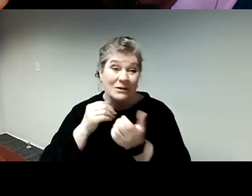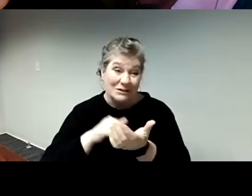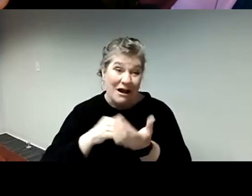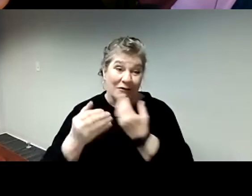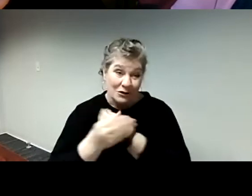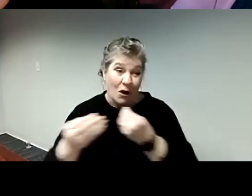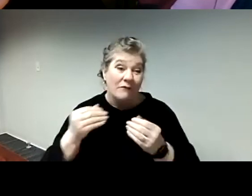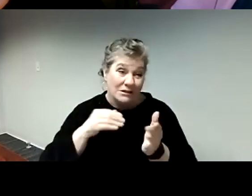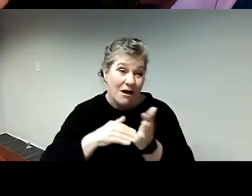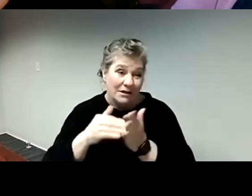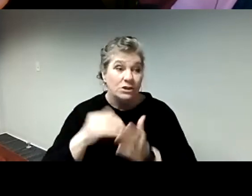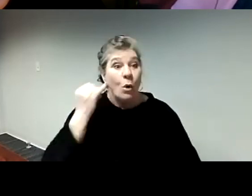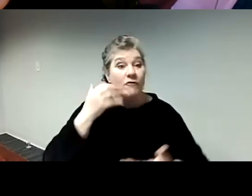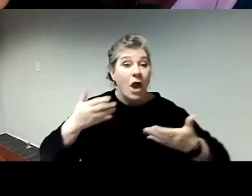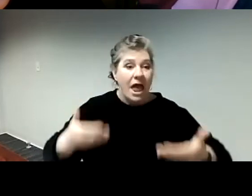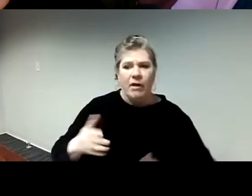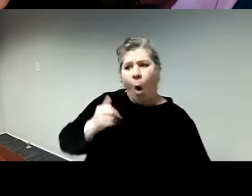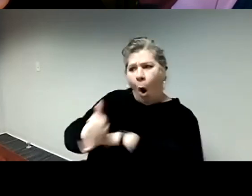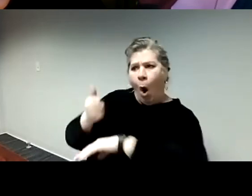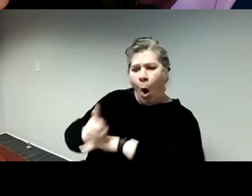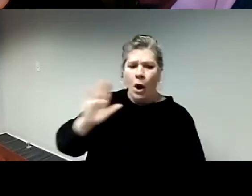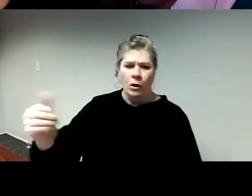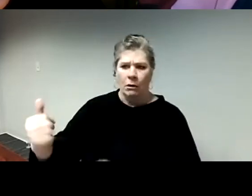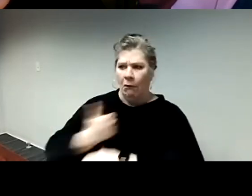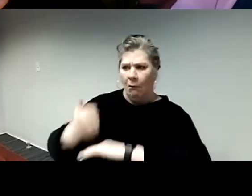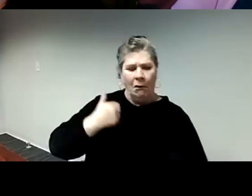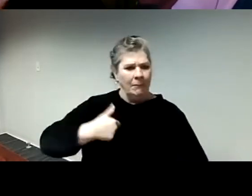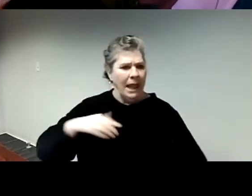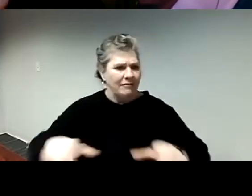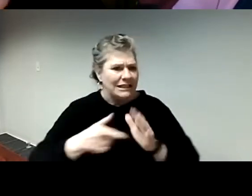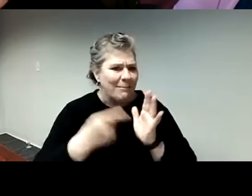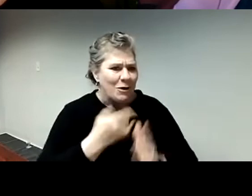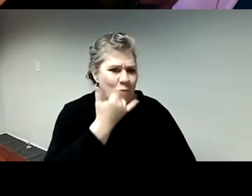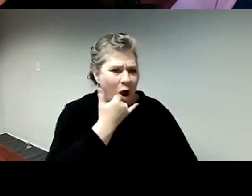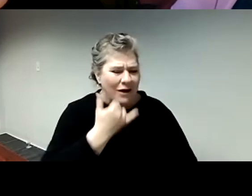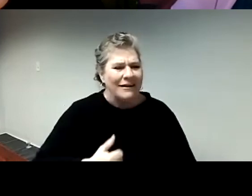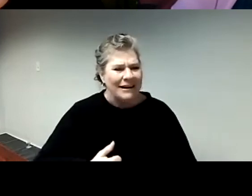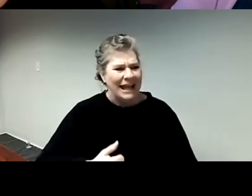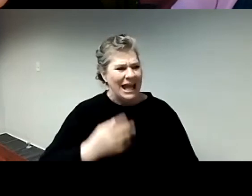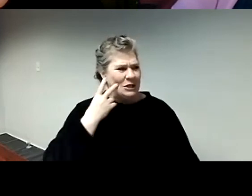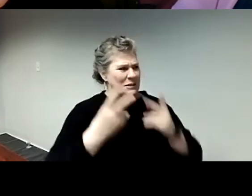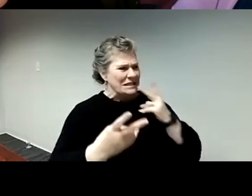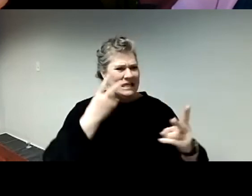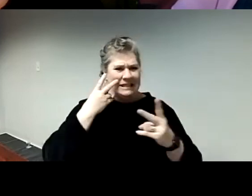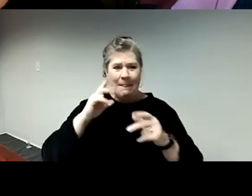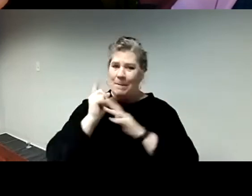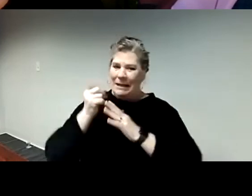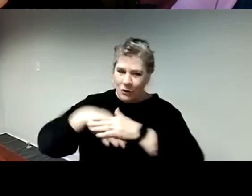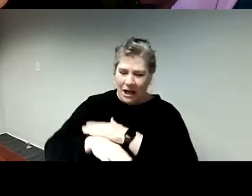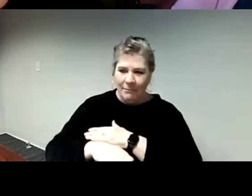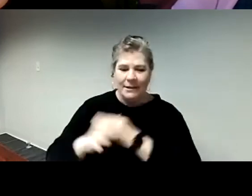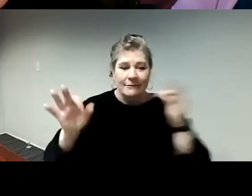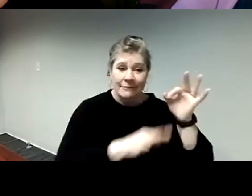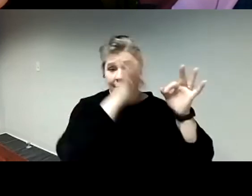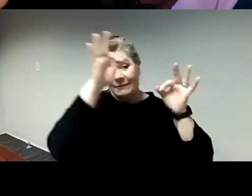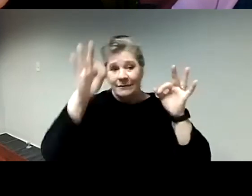where if you're fat, it's your fault. You've done something wrong. And you see that from the moment you walk in the doctor's office and there's the